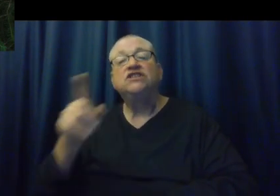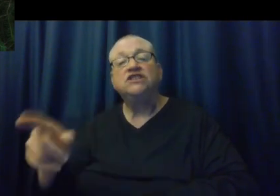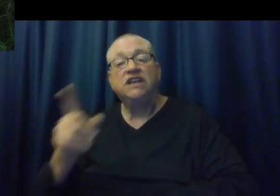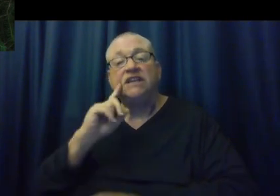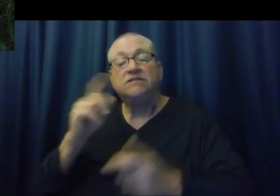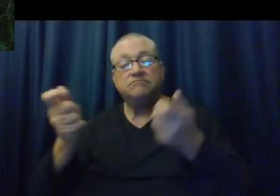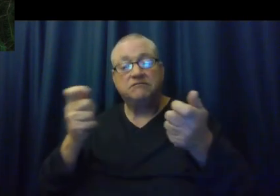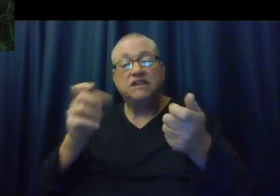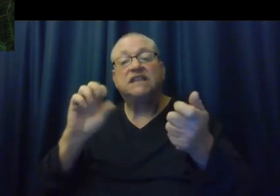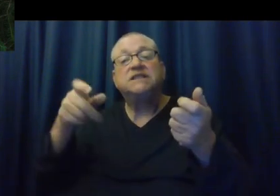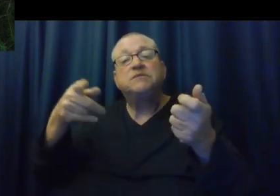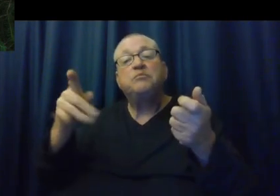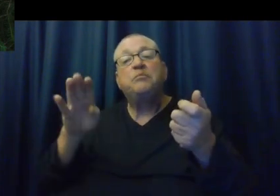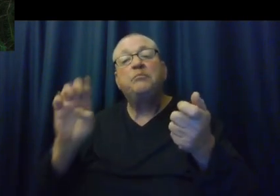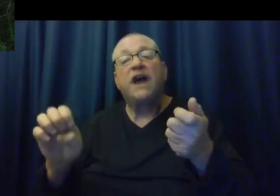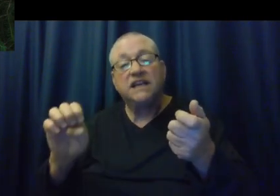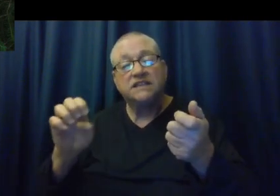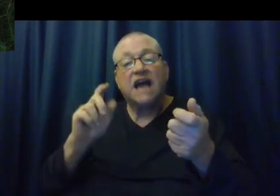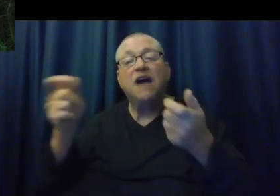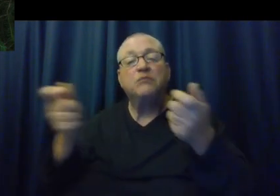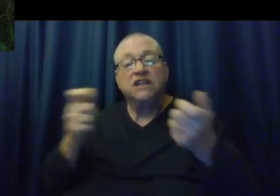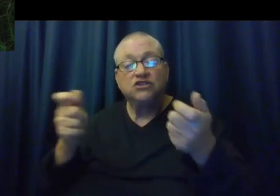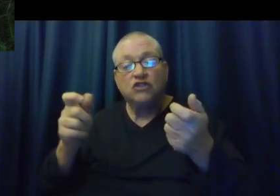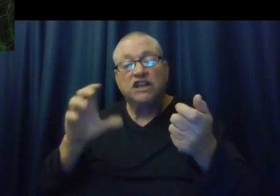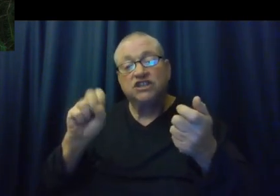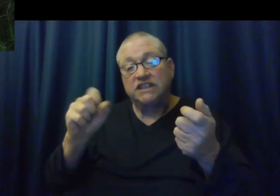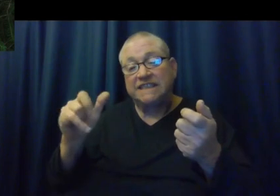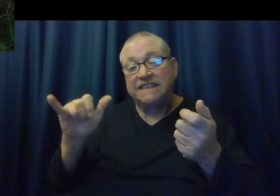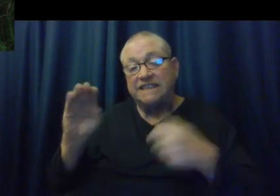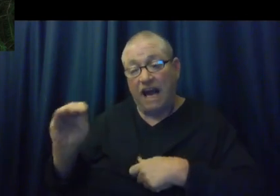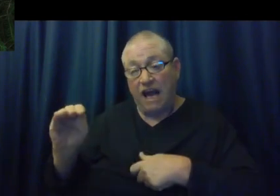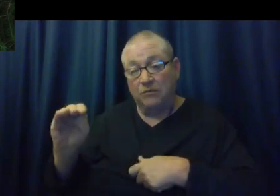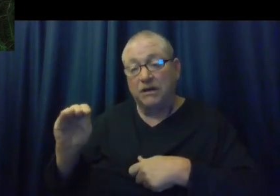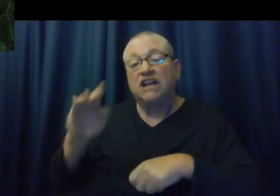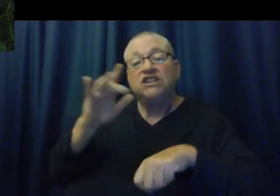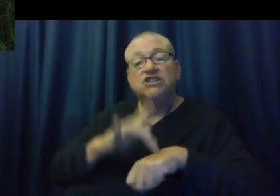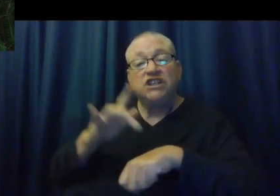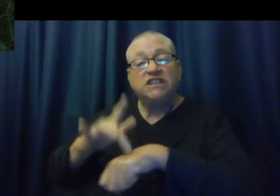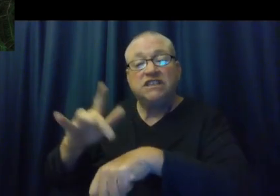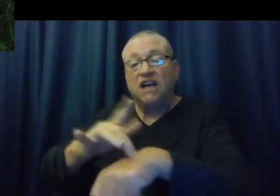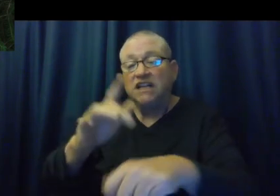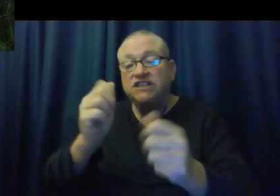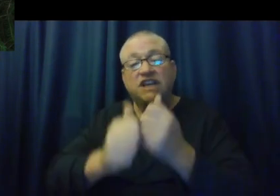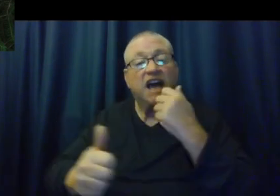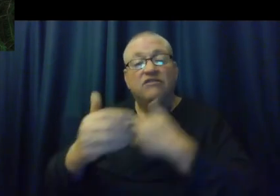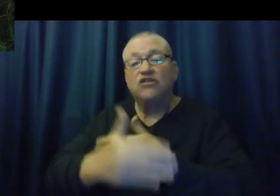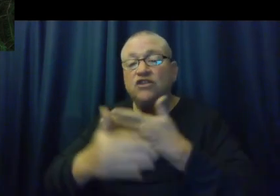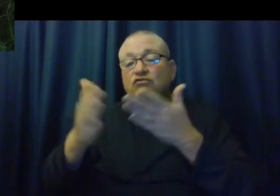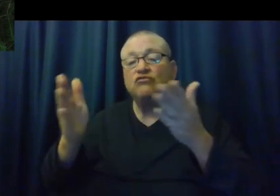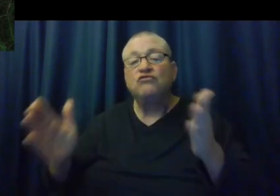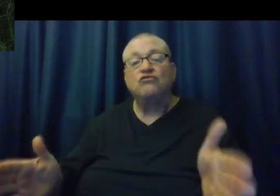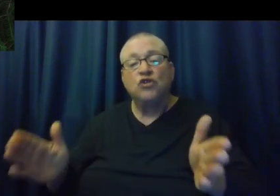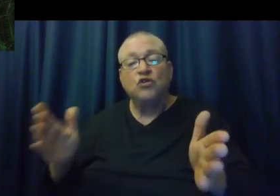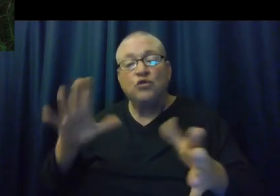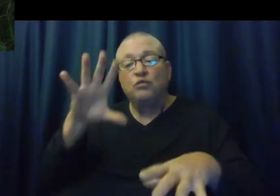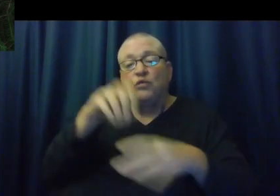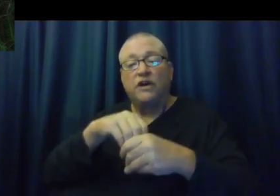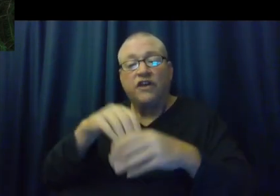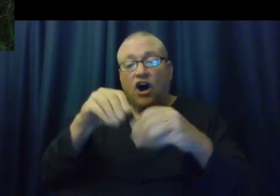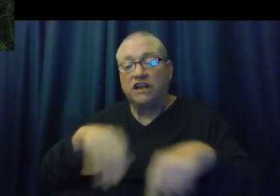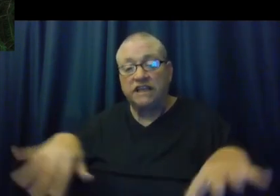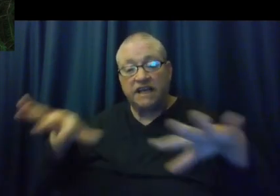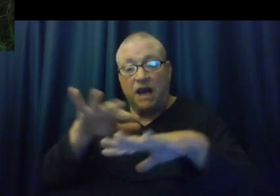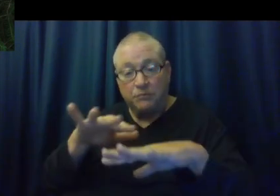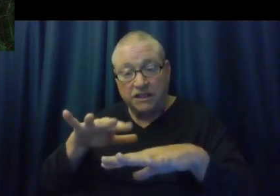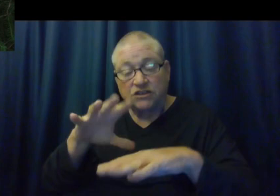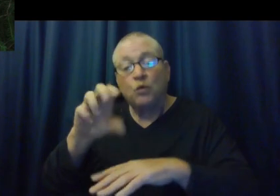the Space Analyst for Space Administration and Management, or SAM, Ellen has visited just about every room on campus outside of the residence